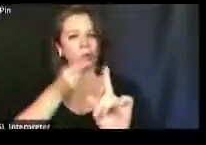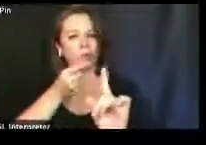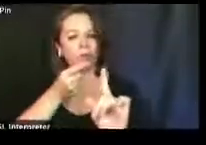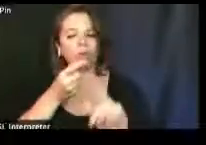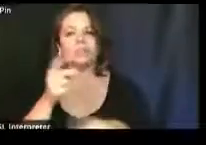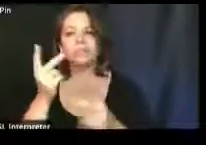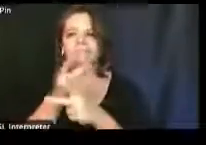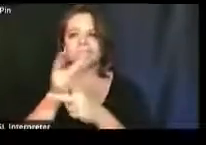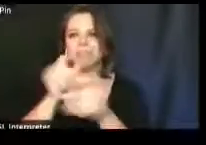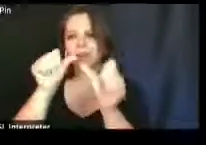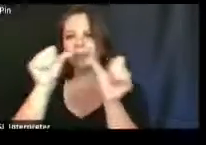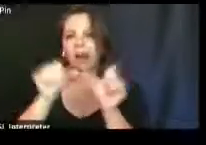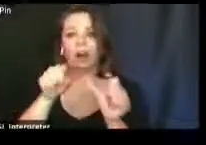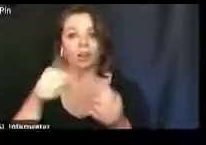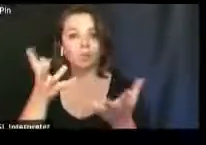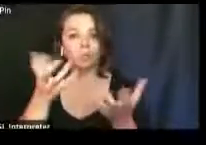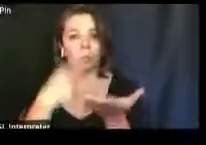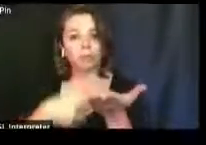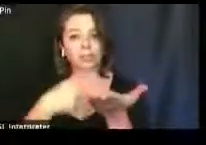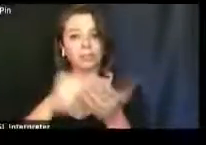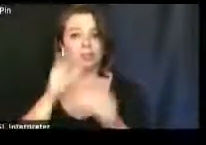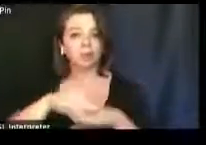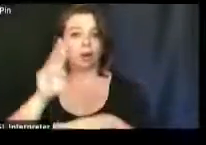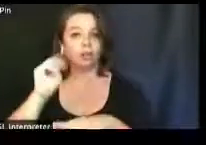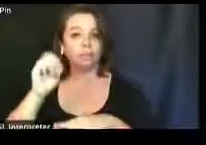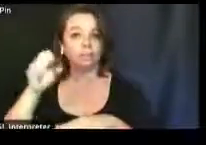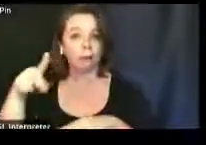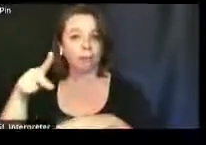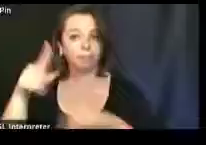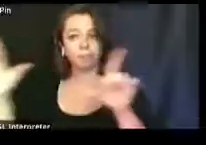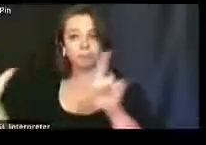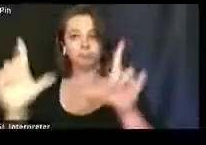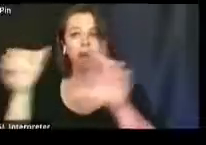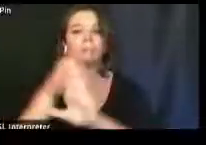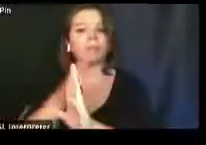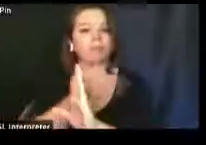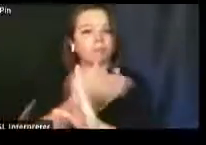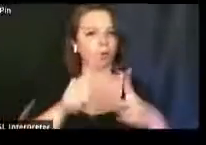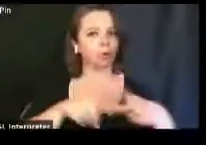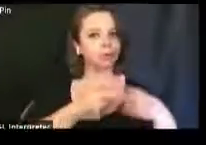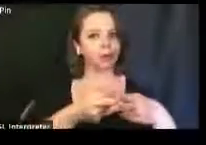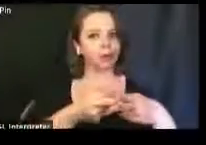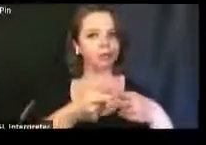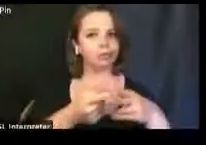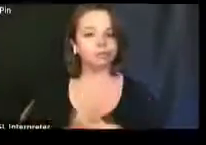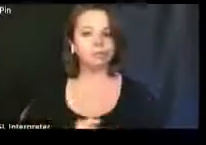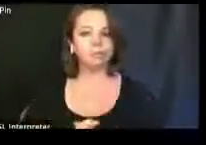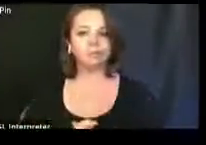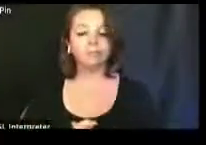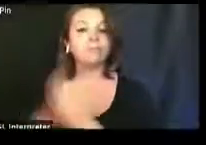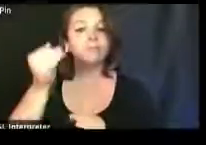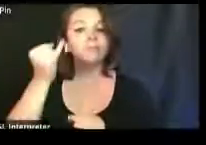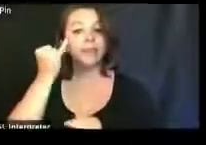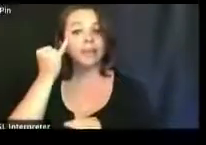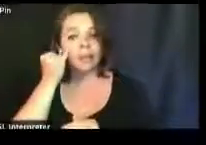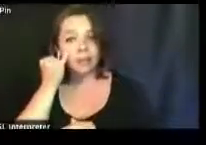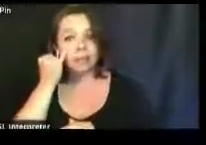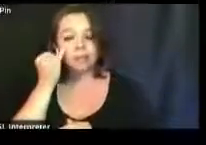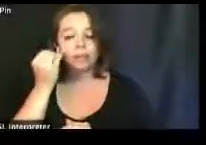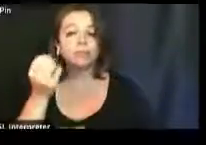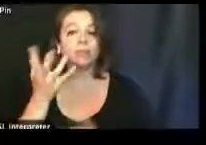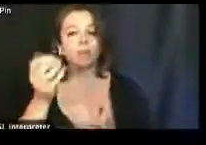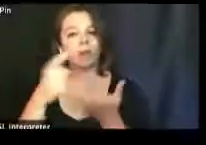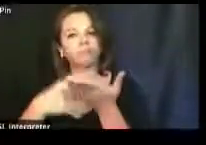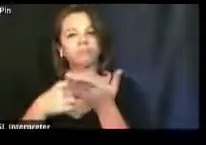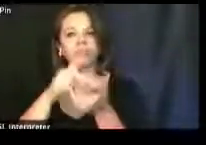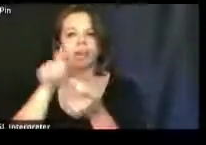area on the map you would like to discuss prior to your testimony. If you are within a specific